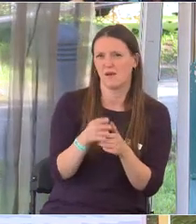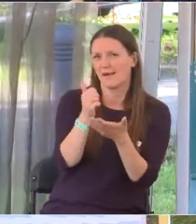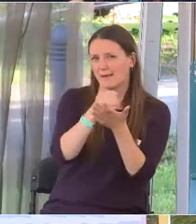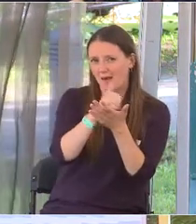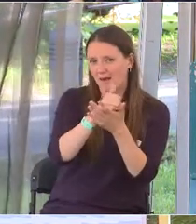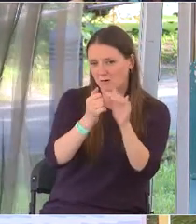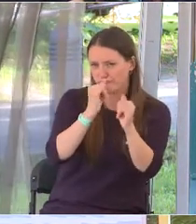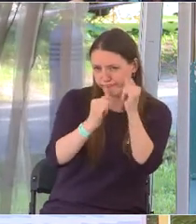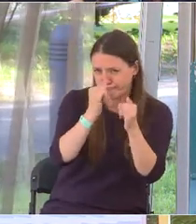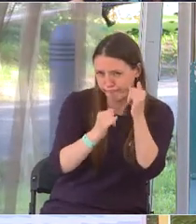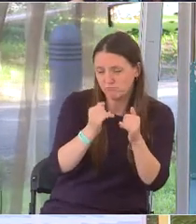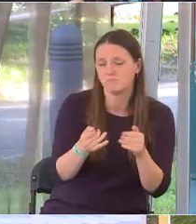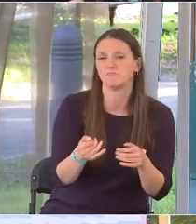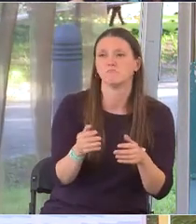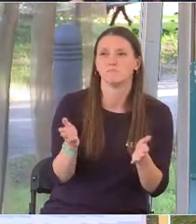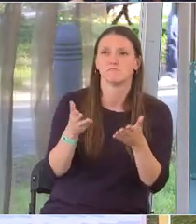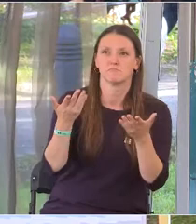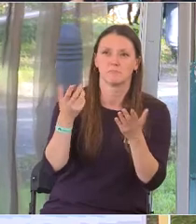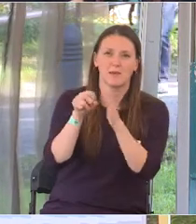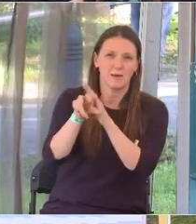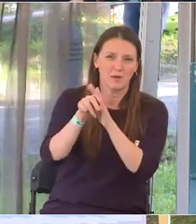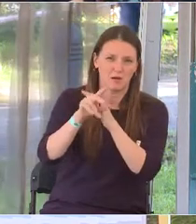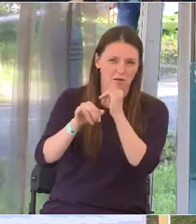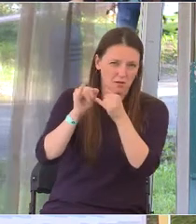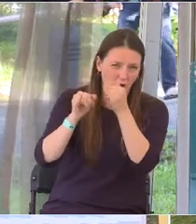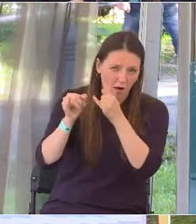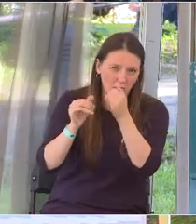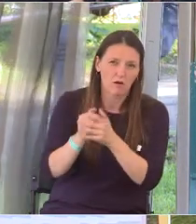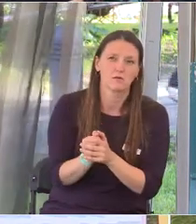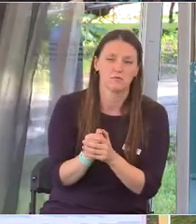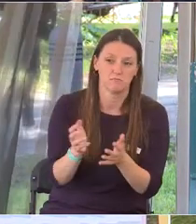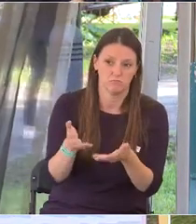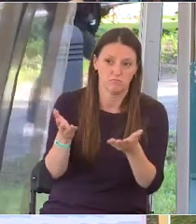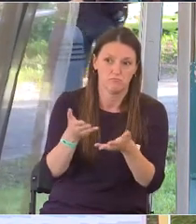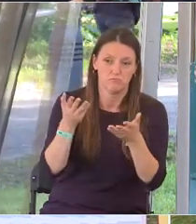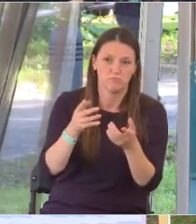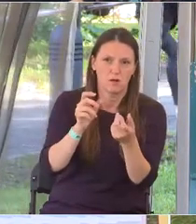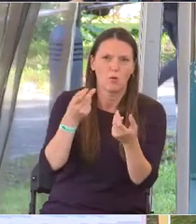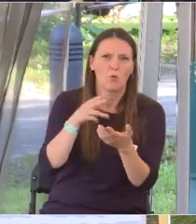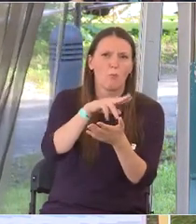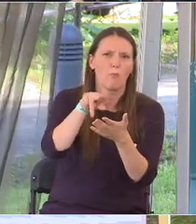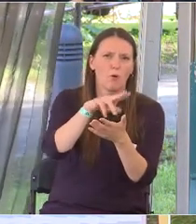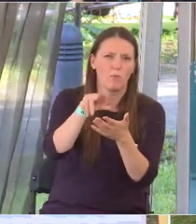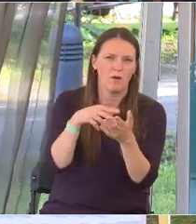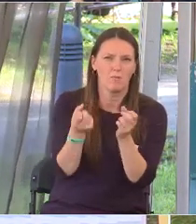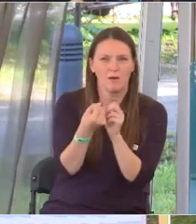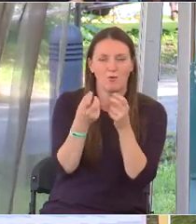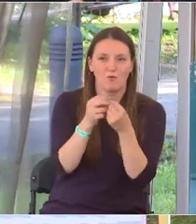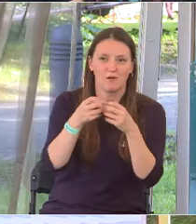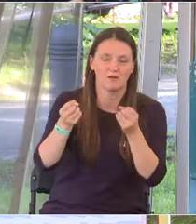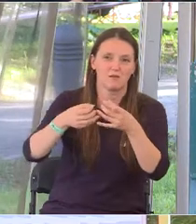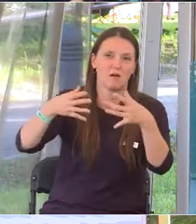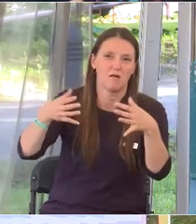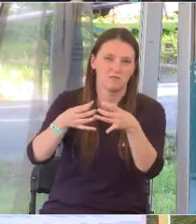many other issues that are potentially conflictual inside of the society, forces from outside are capable of using